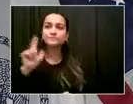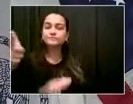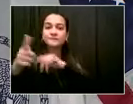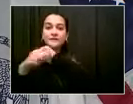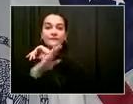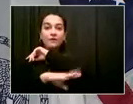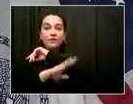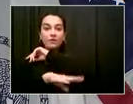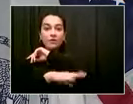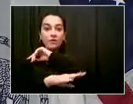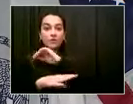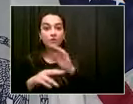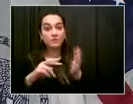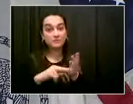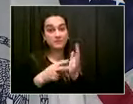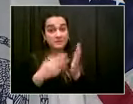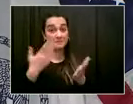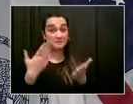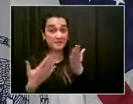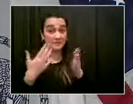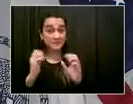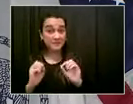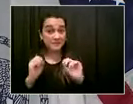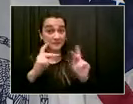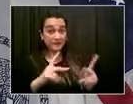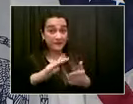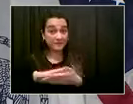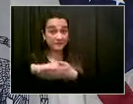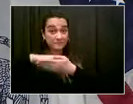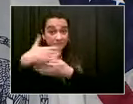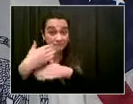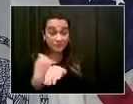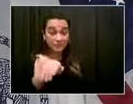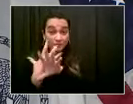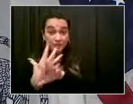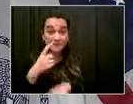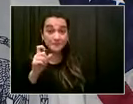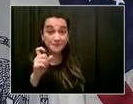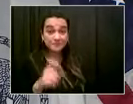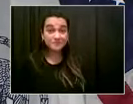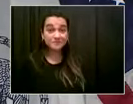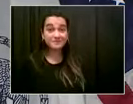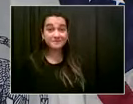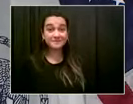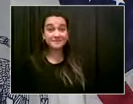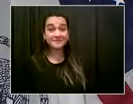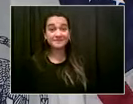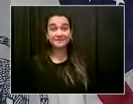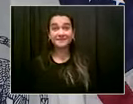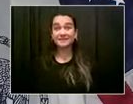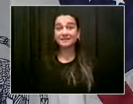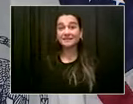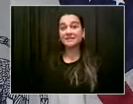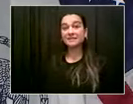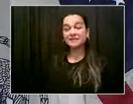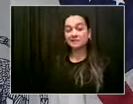some capacity? I can't conceive of it based on all the facts we know now. So I want to be very clear,